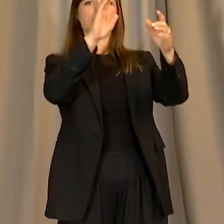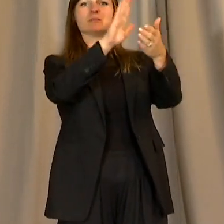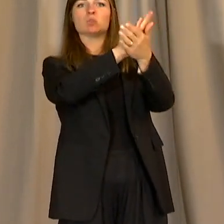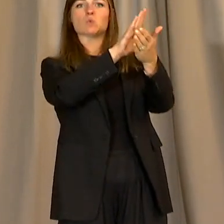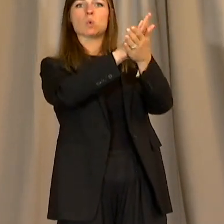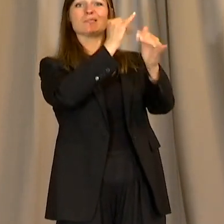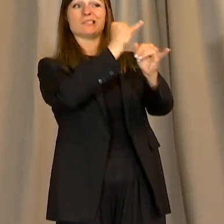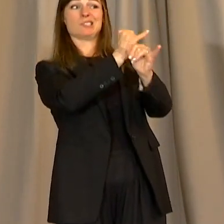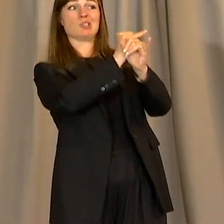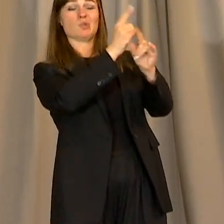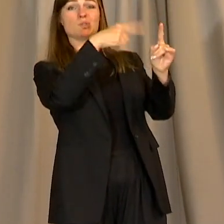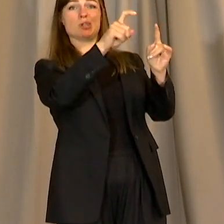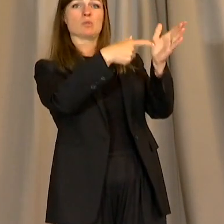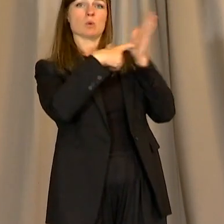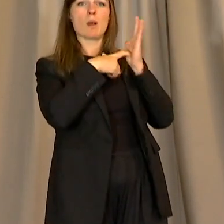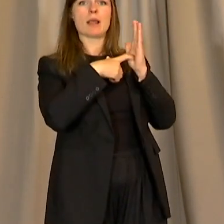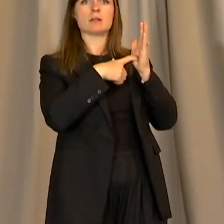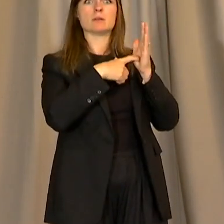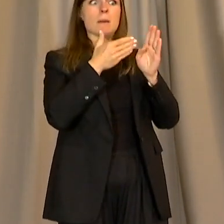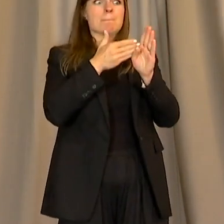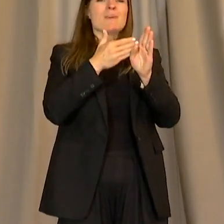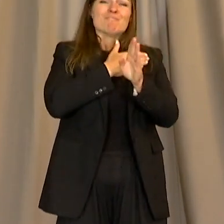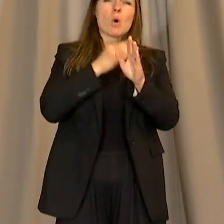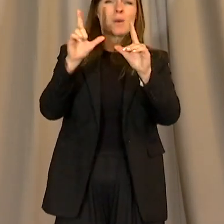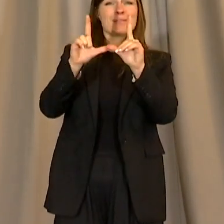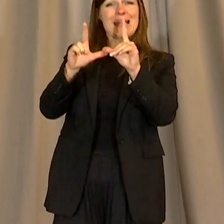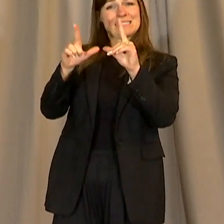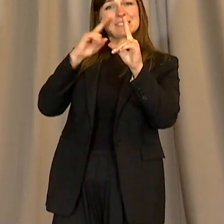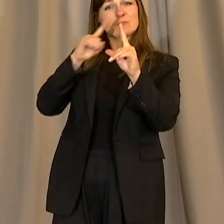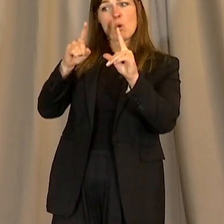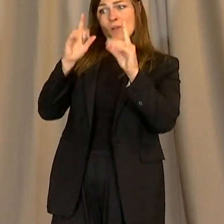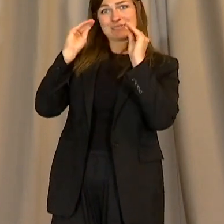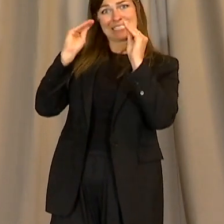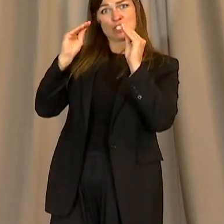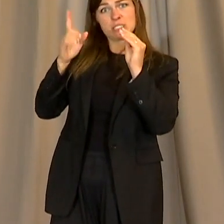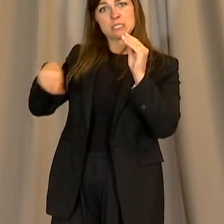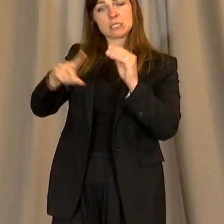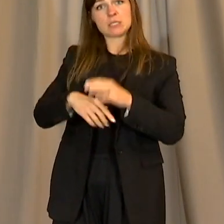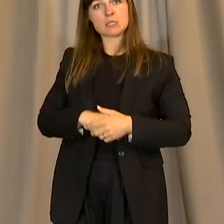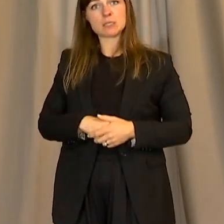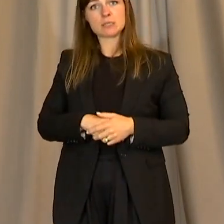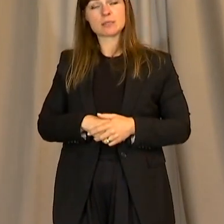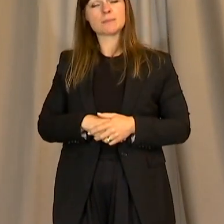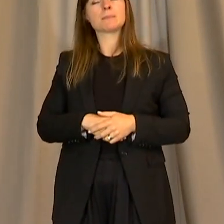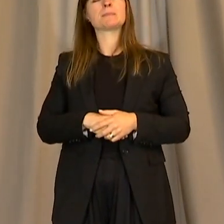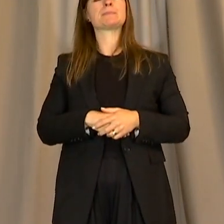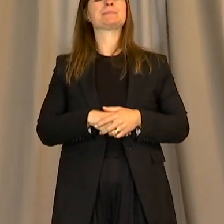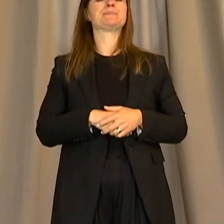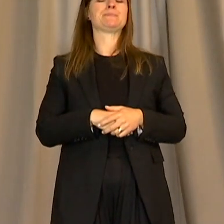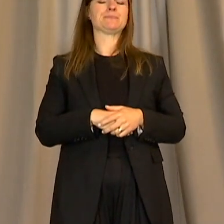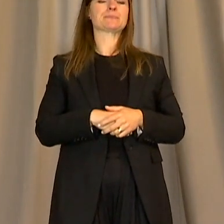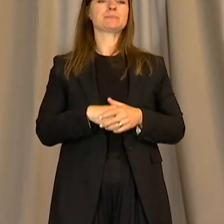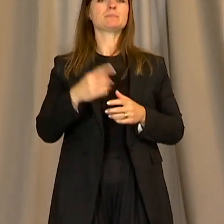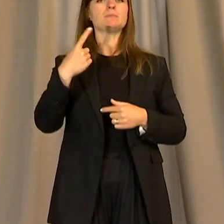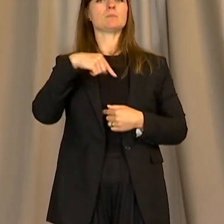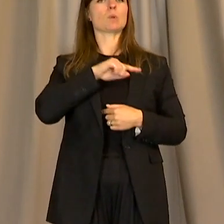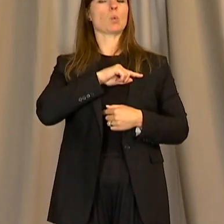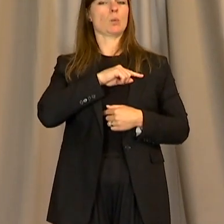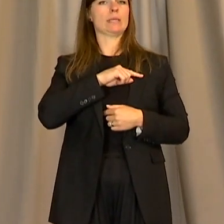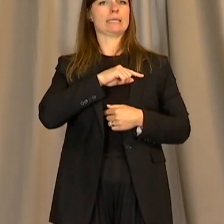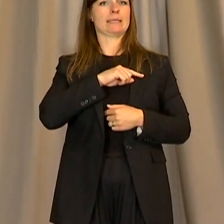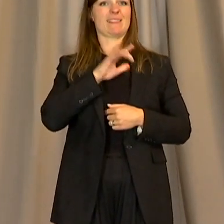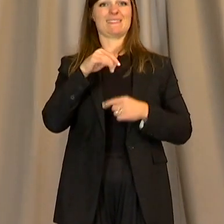institutions before you ought to get a license to teach. And so part of where we break